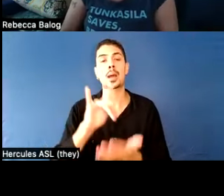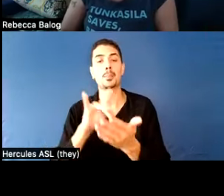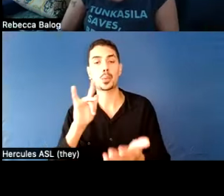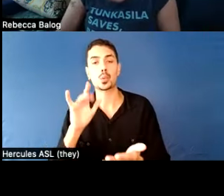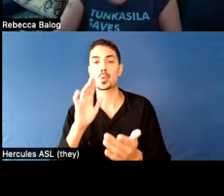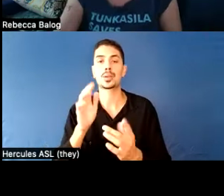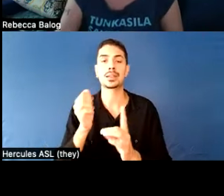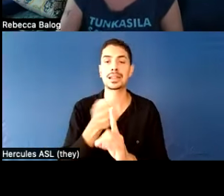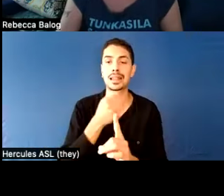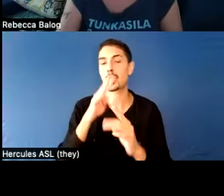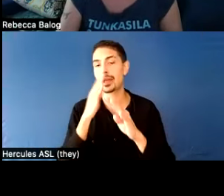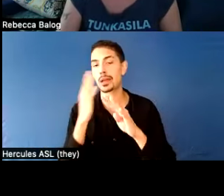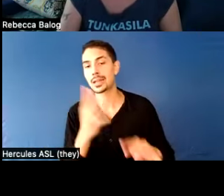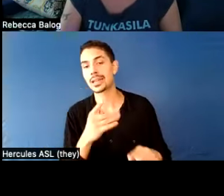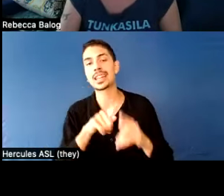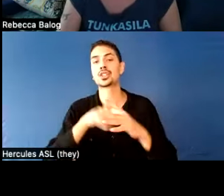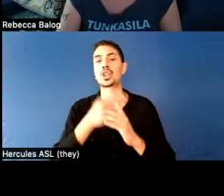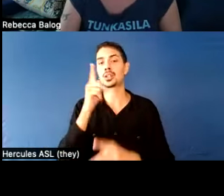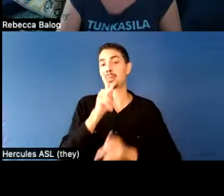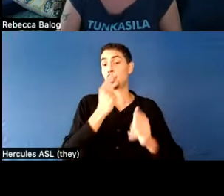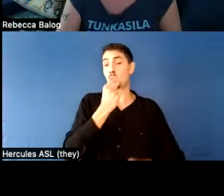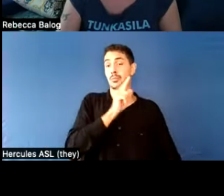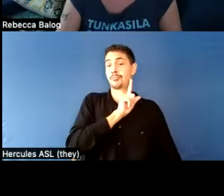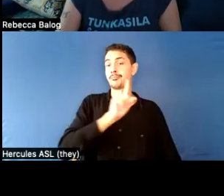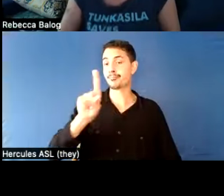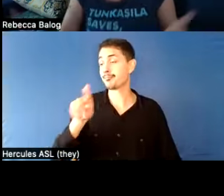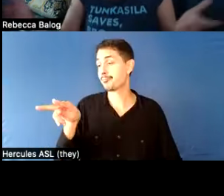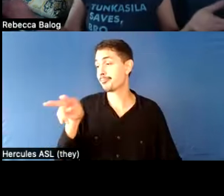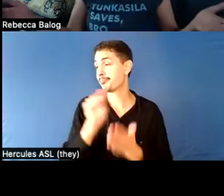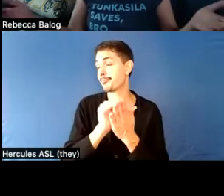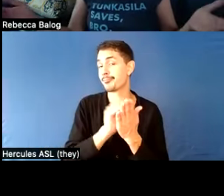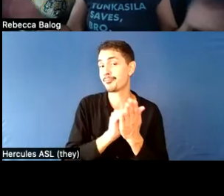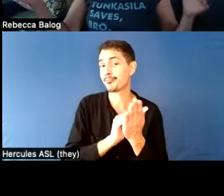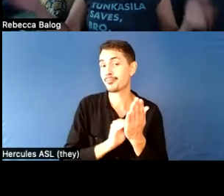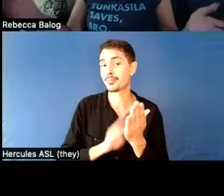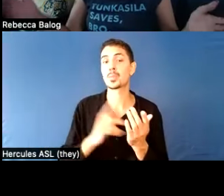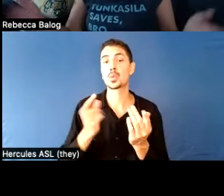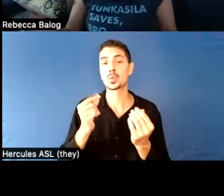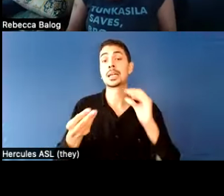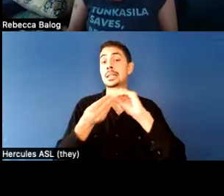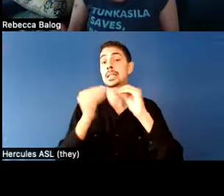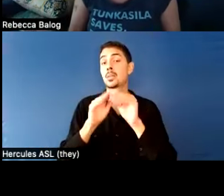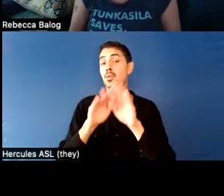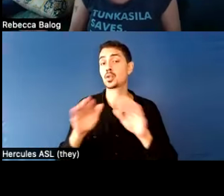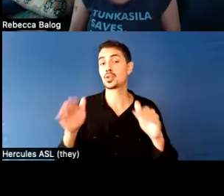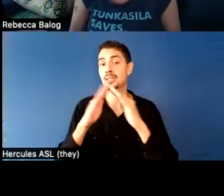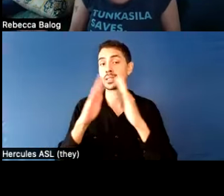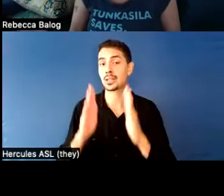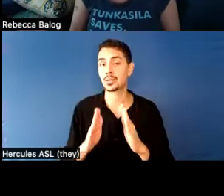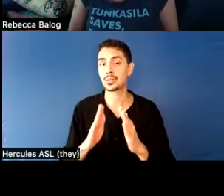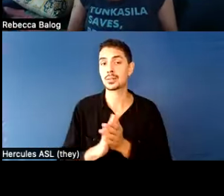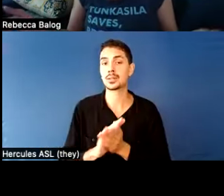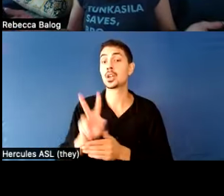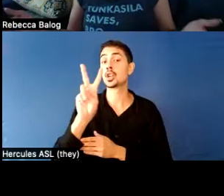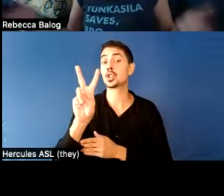things. And it's a risk assessment. Number of children in the home, they document. 2 or